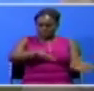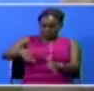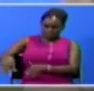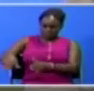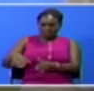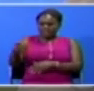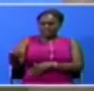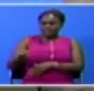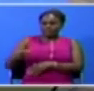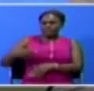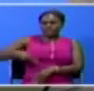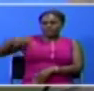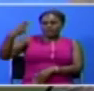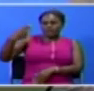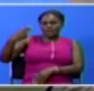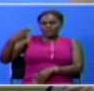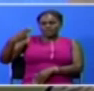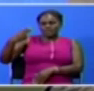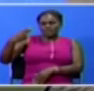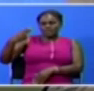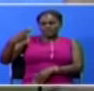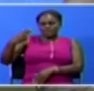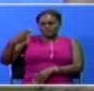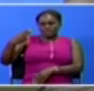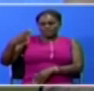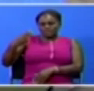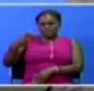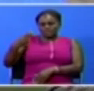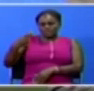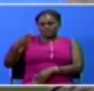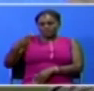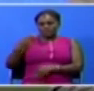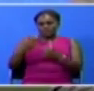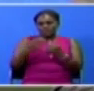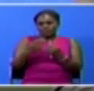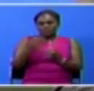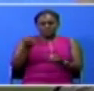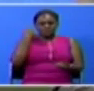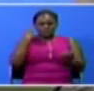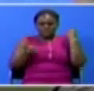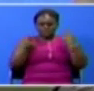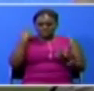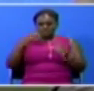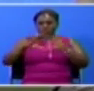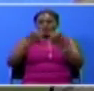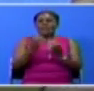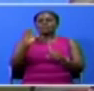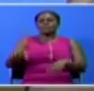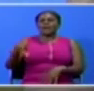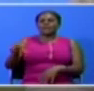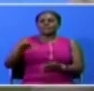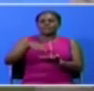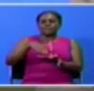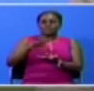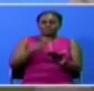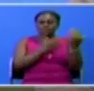high demand and high rises of attracted by purple tea and orthodox tea in the global market is expected to